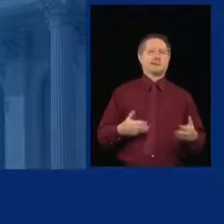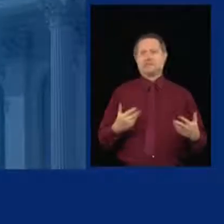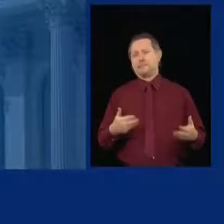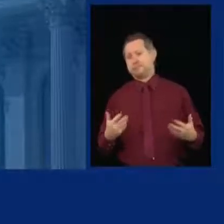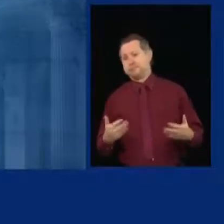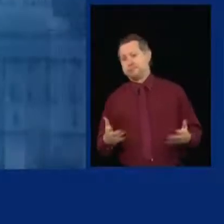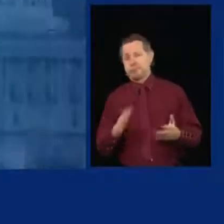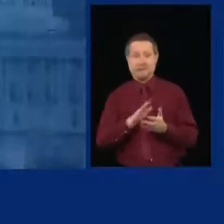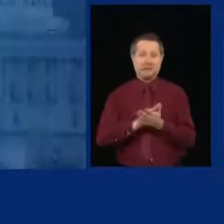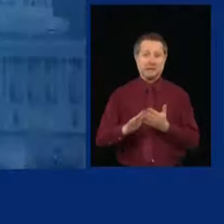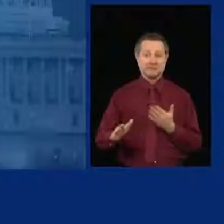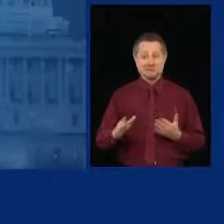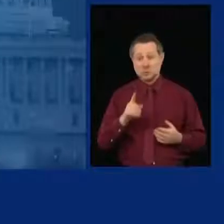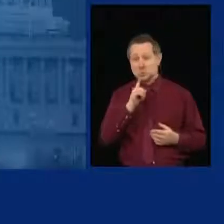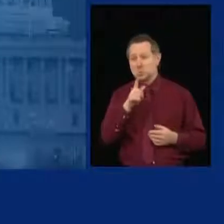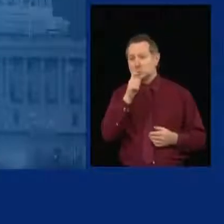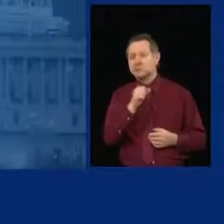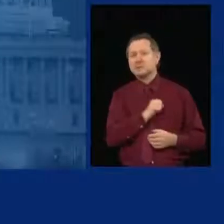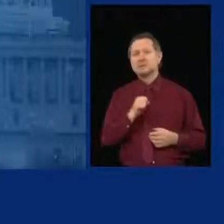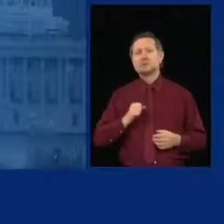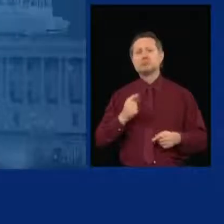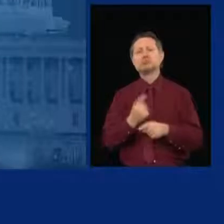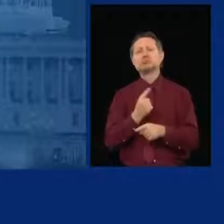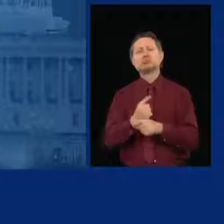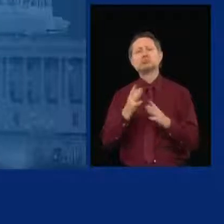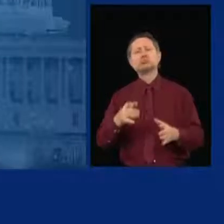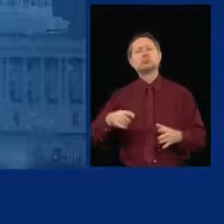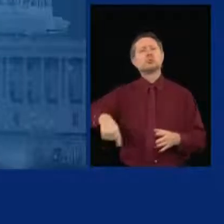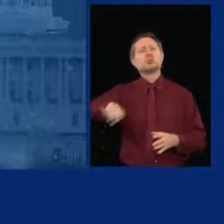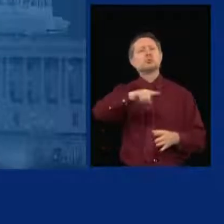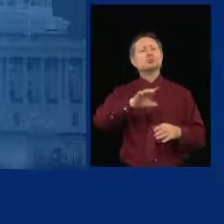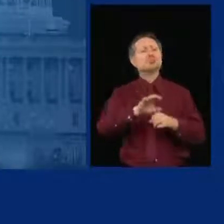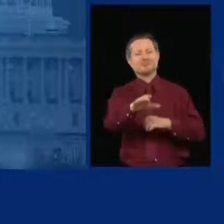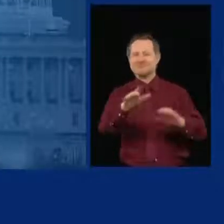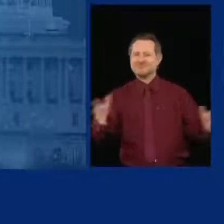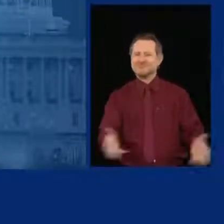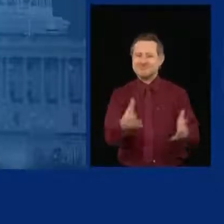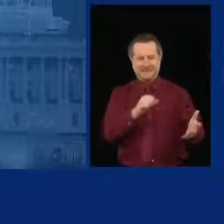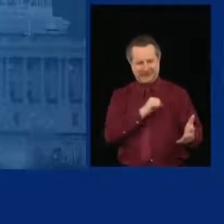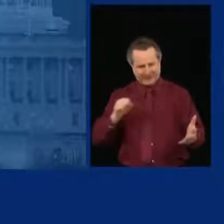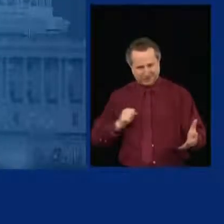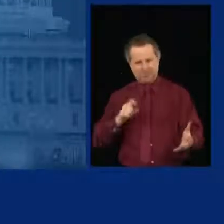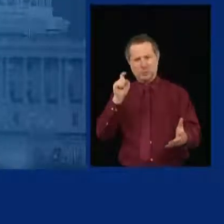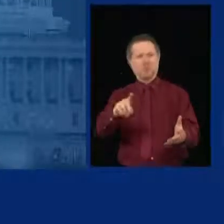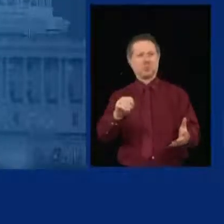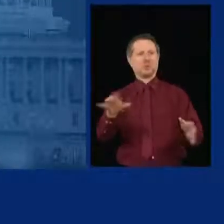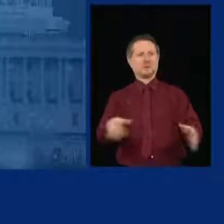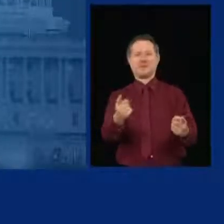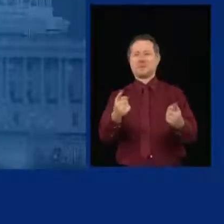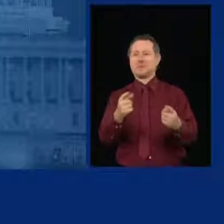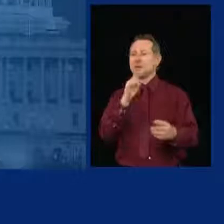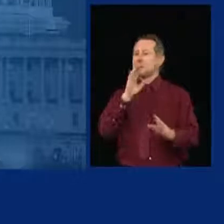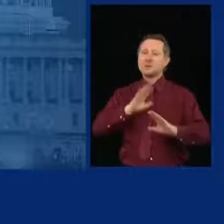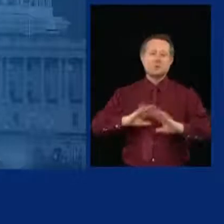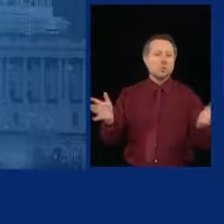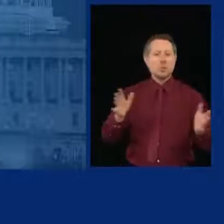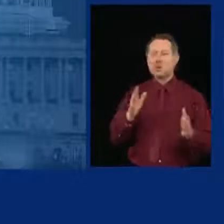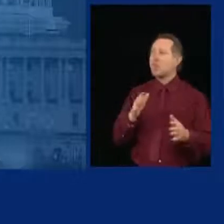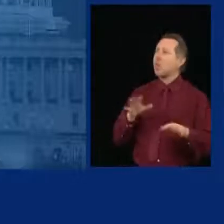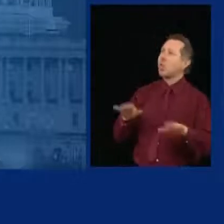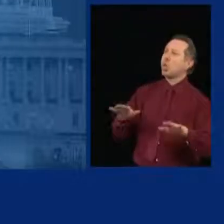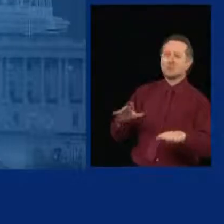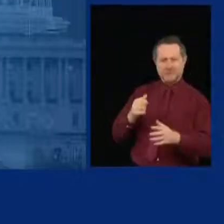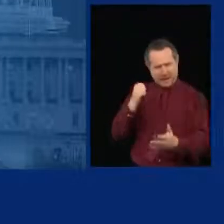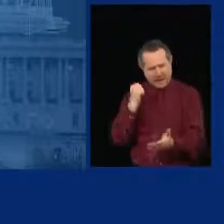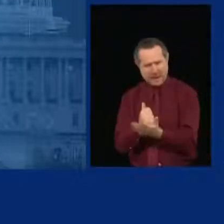working Americans? And that's what the Senate should think about. How do you actually help the American people? And my two